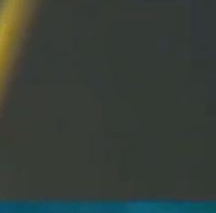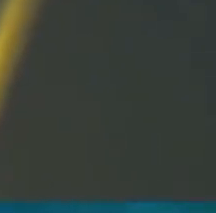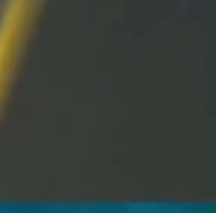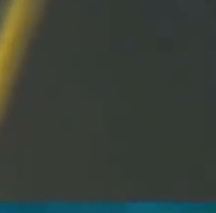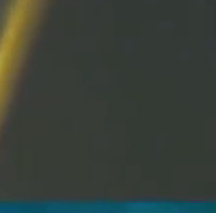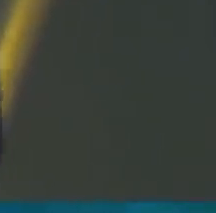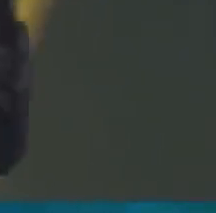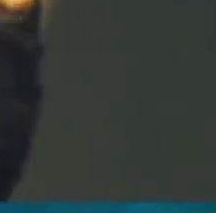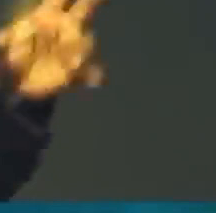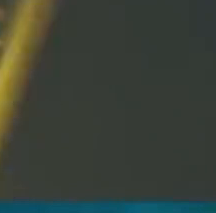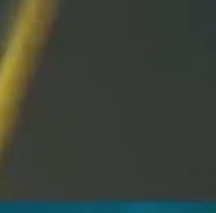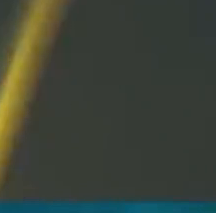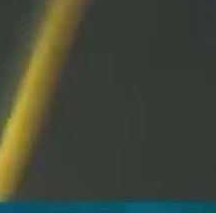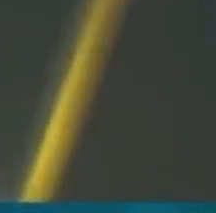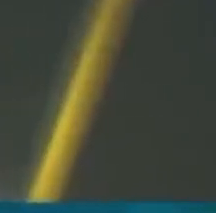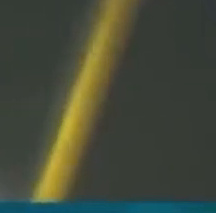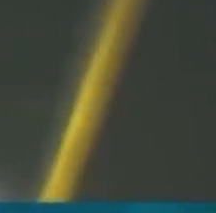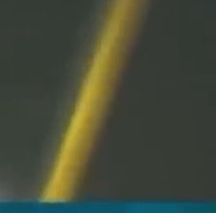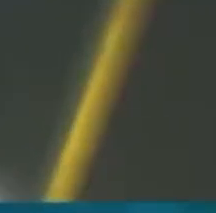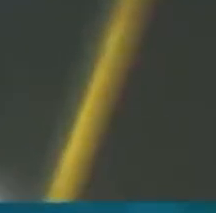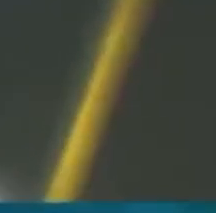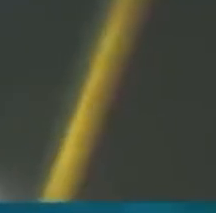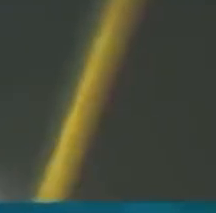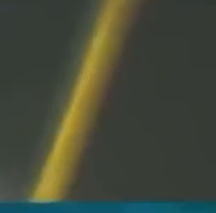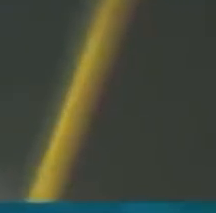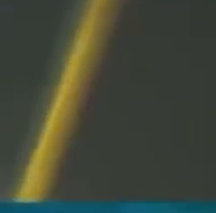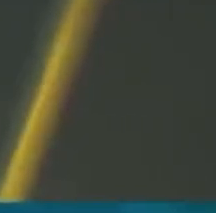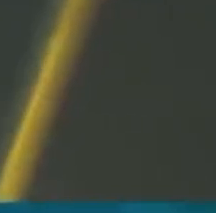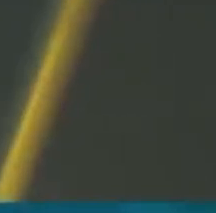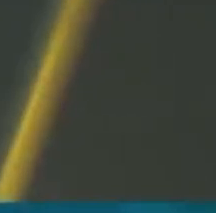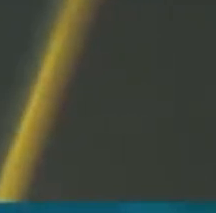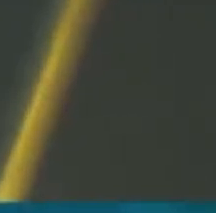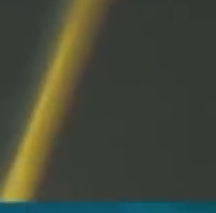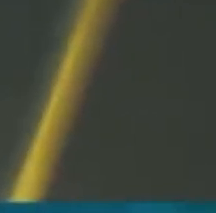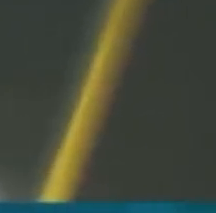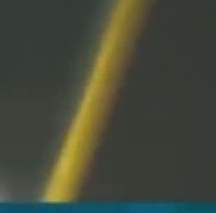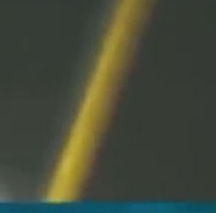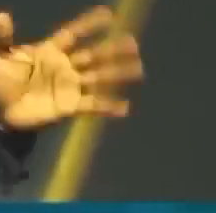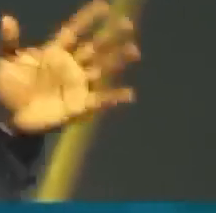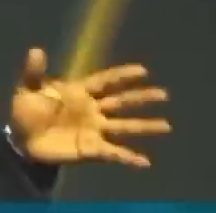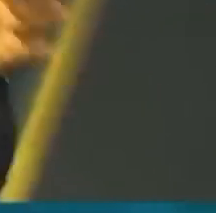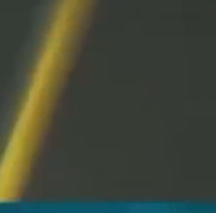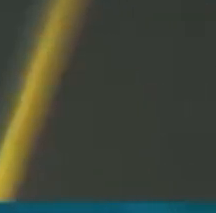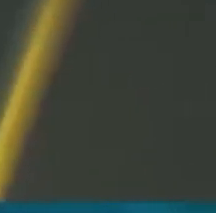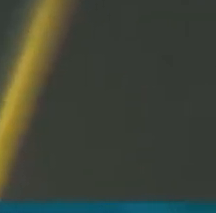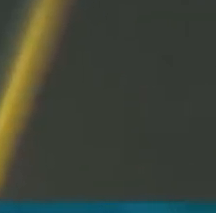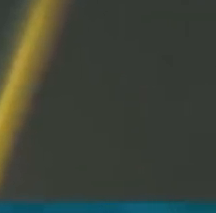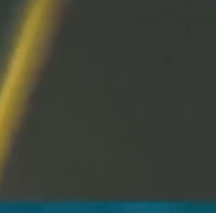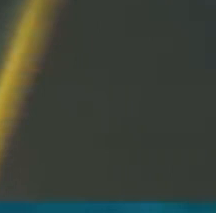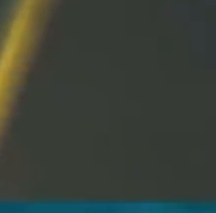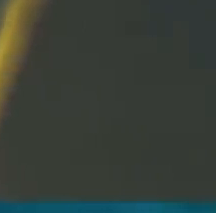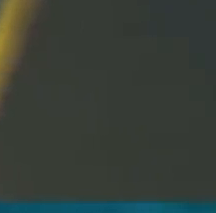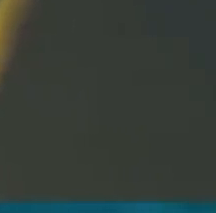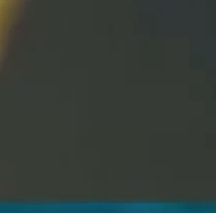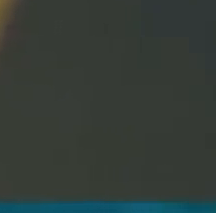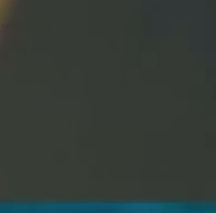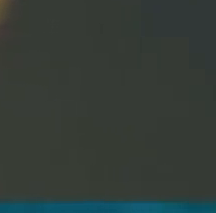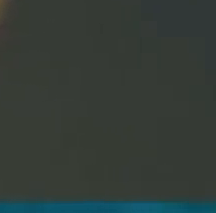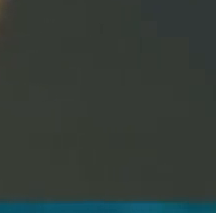times and diverse manners speak. Take note of that. Diverse manners